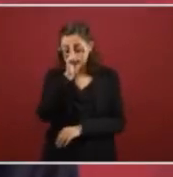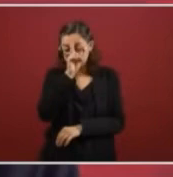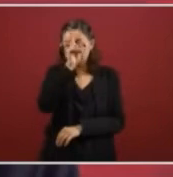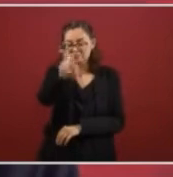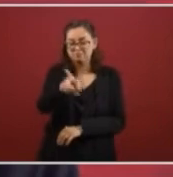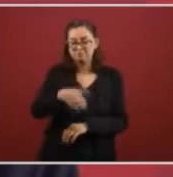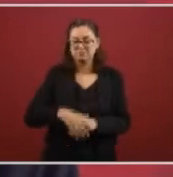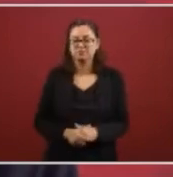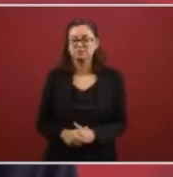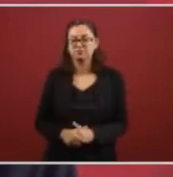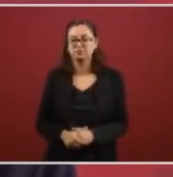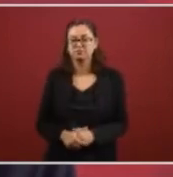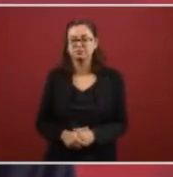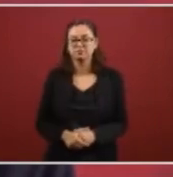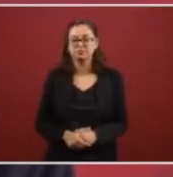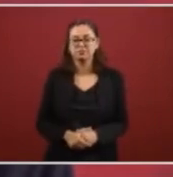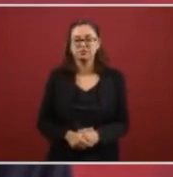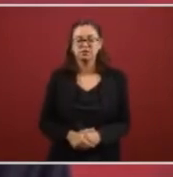No vengeance.